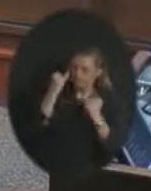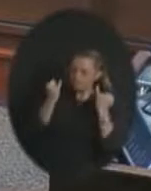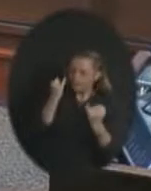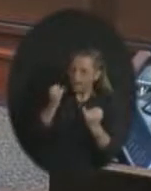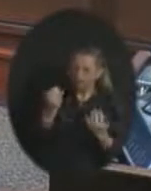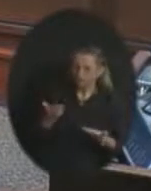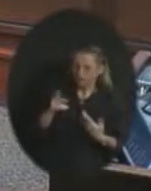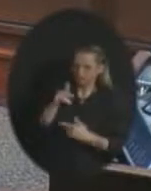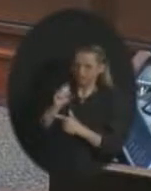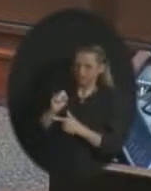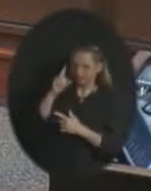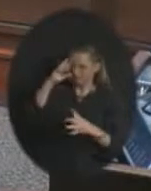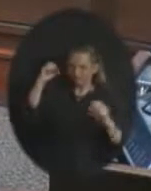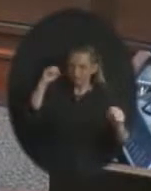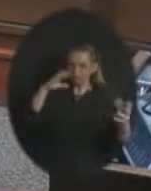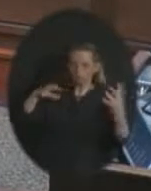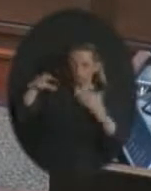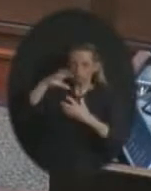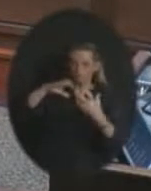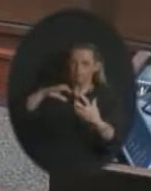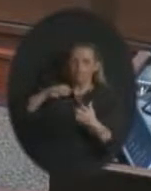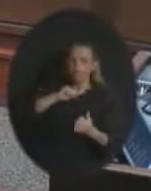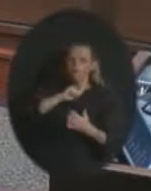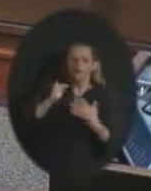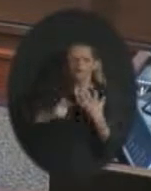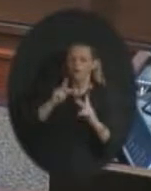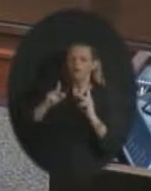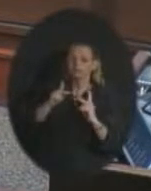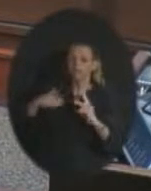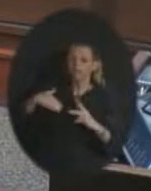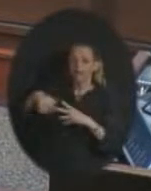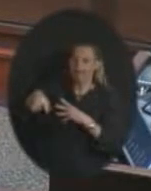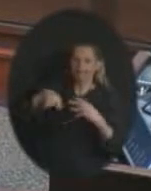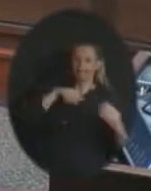comes up? They haven't even got everybody out of the stadium, outside stadium